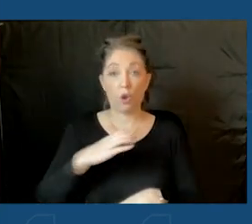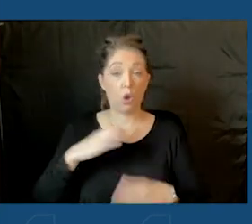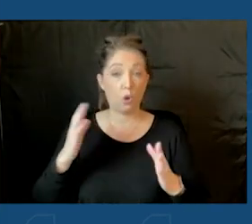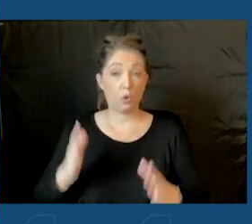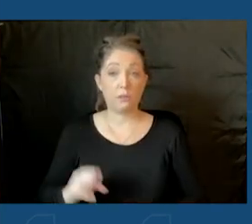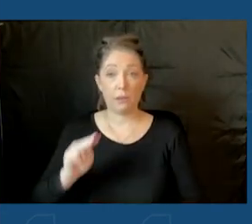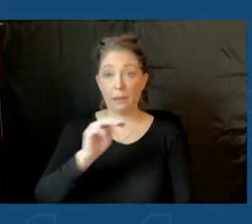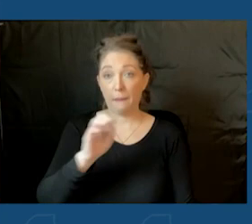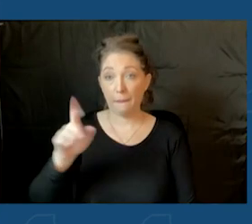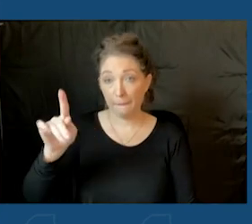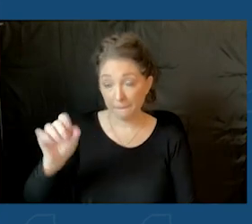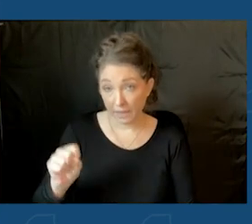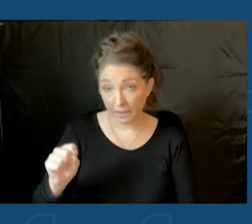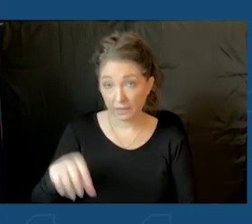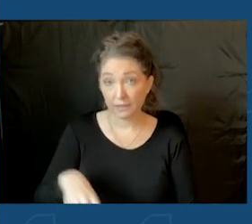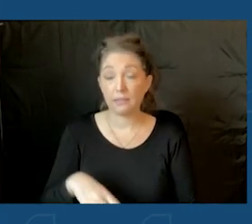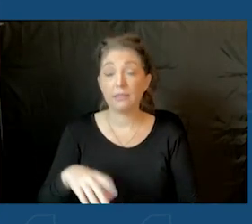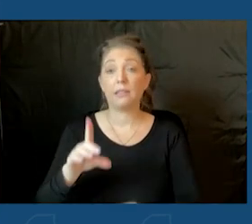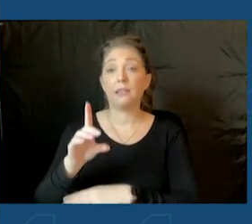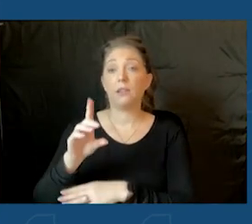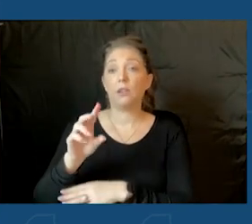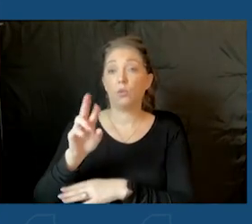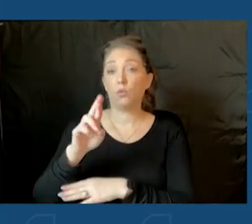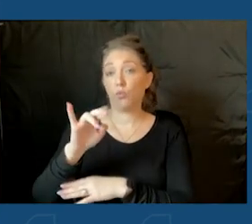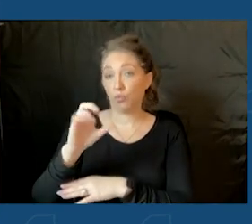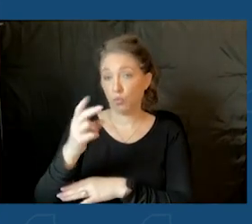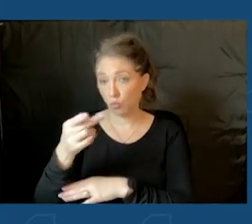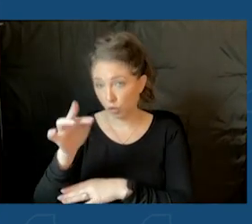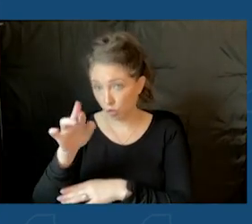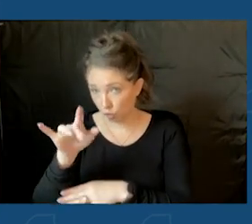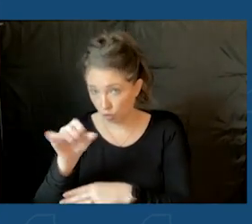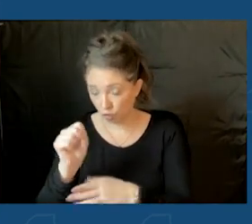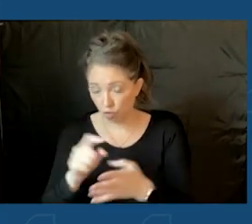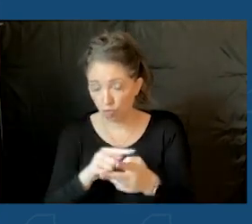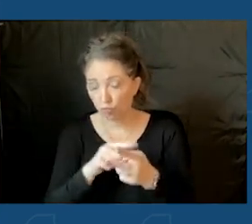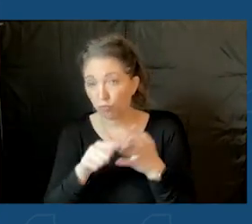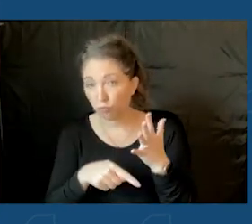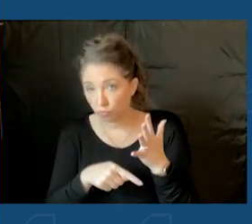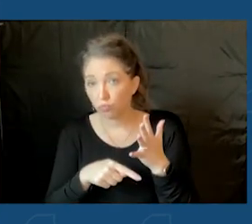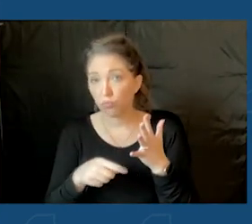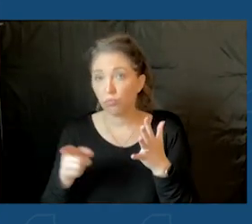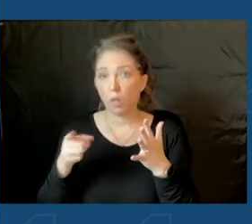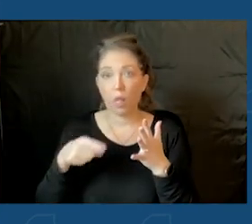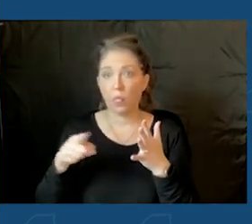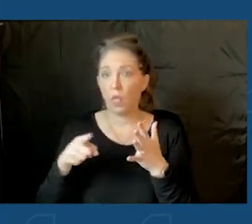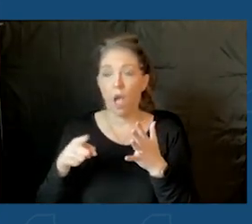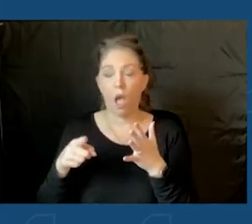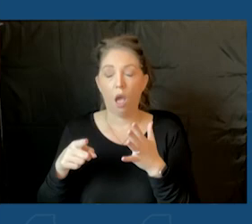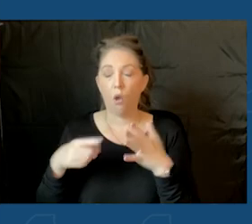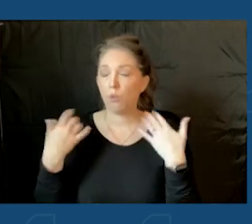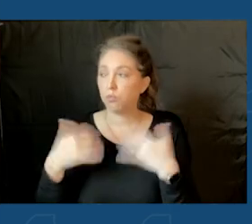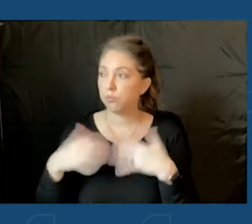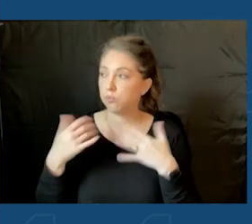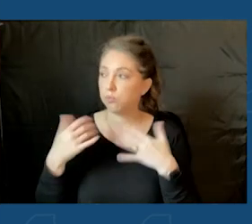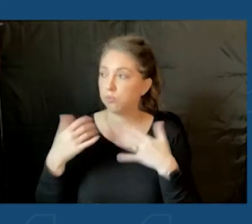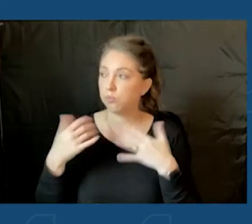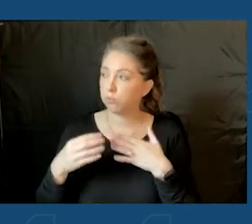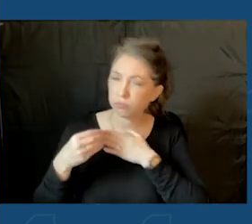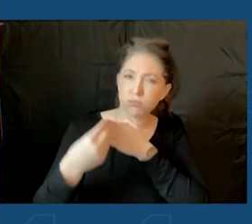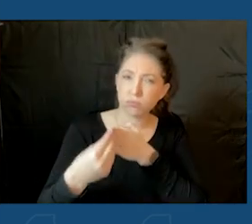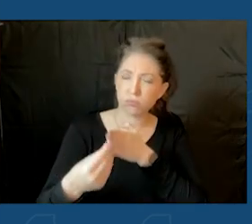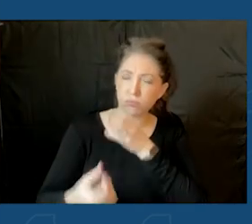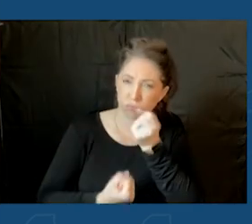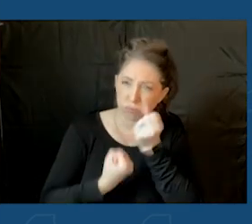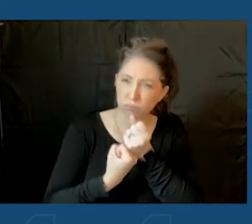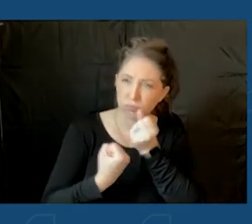Queensborough President Donovan Richards. They have brought real leadership and real support to the project